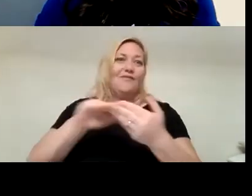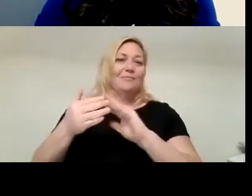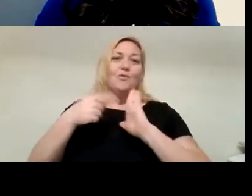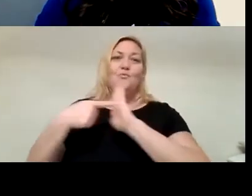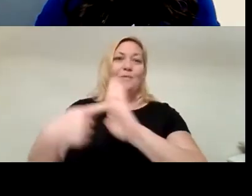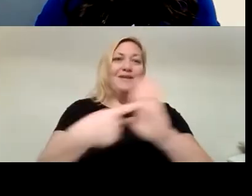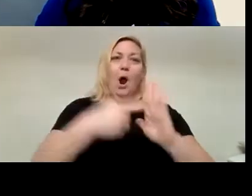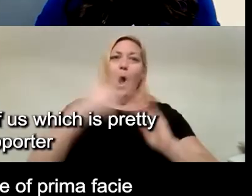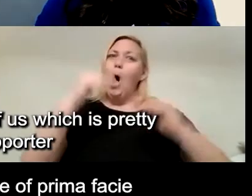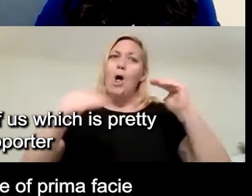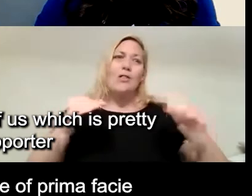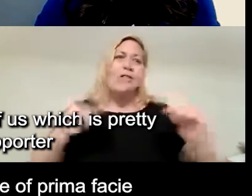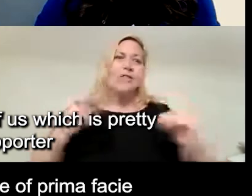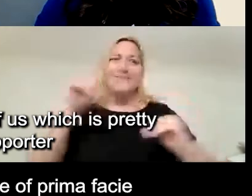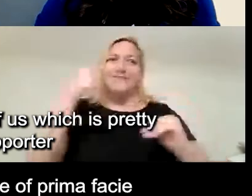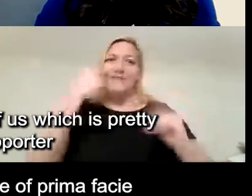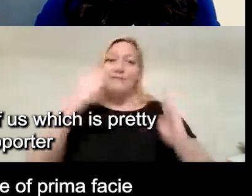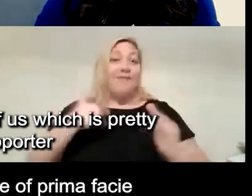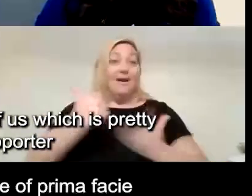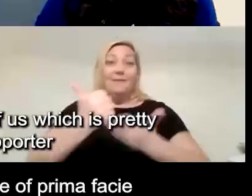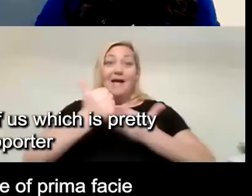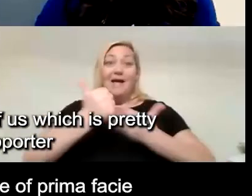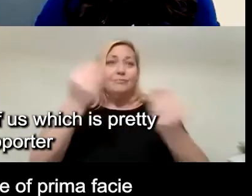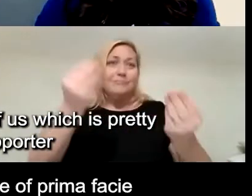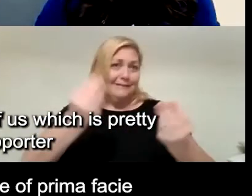represented at all levels of government. If I can be helpful, please let me know.